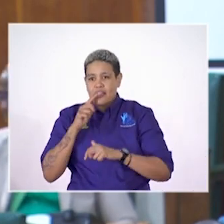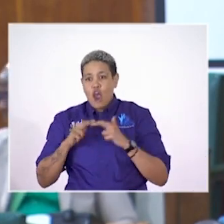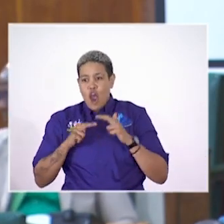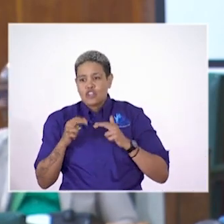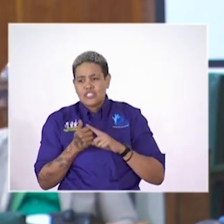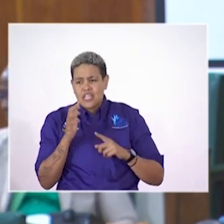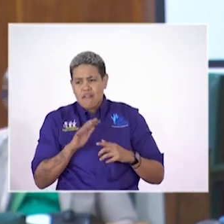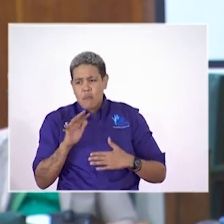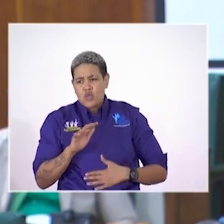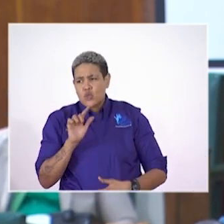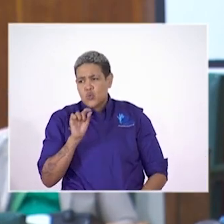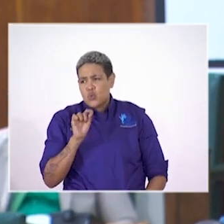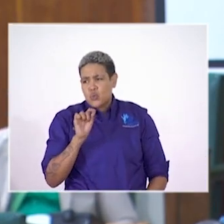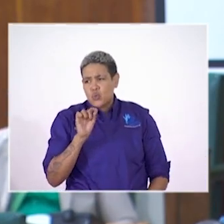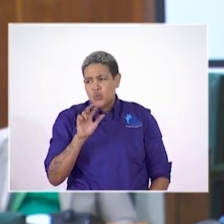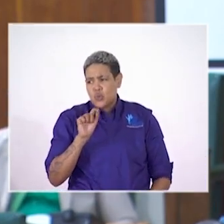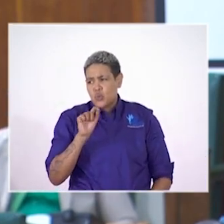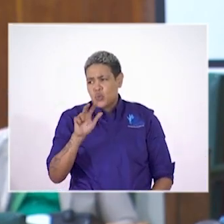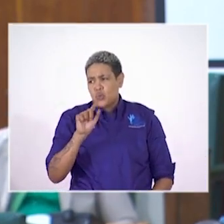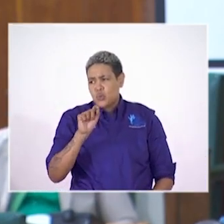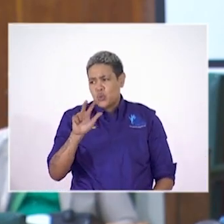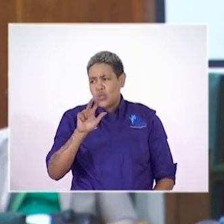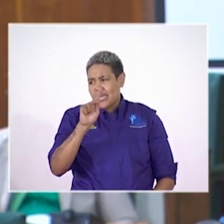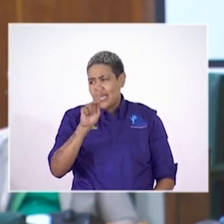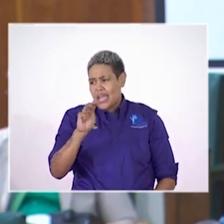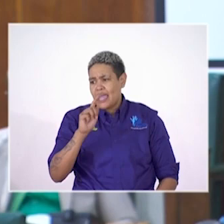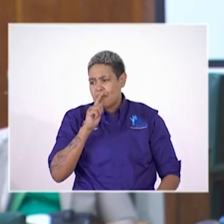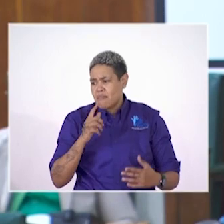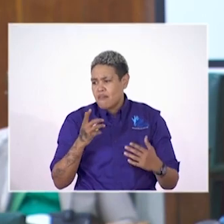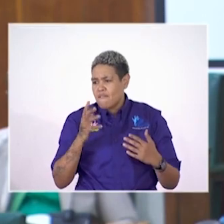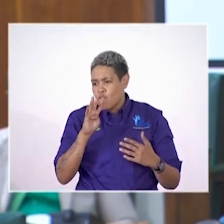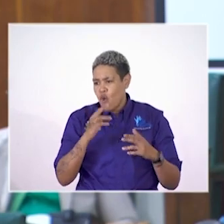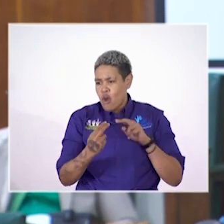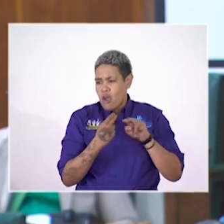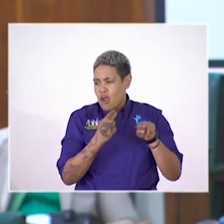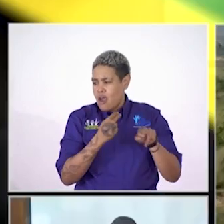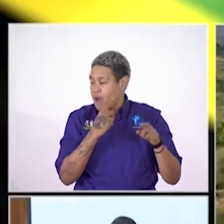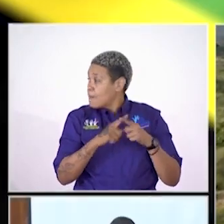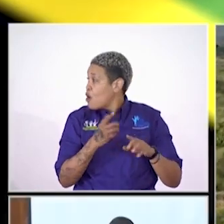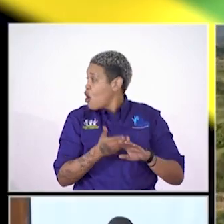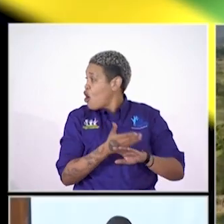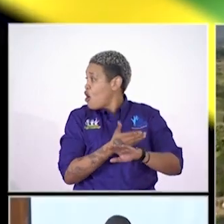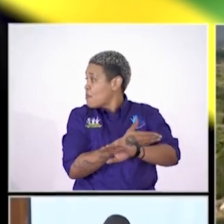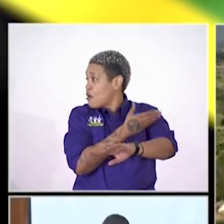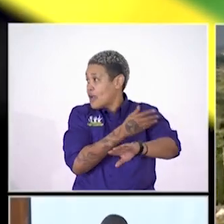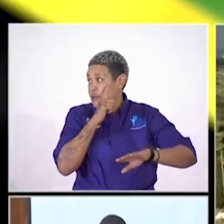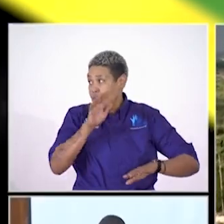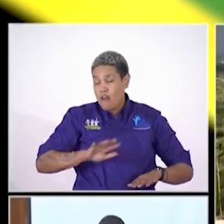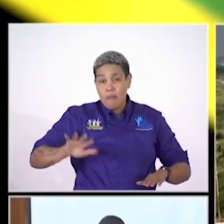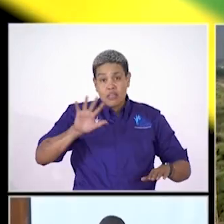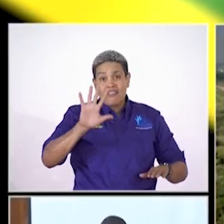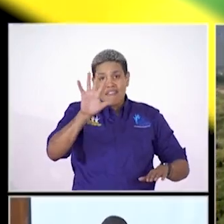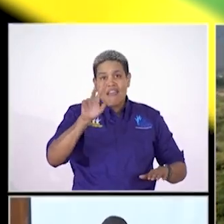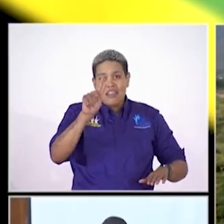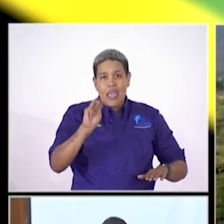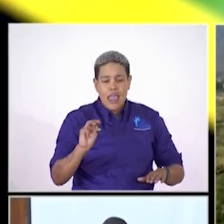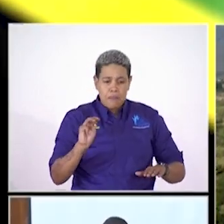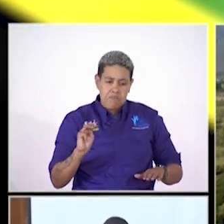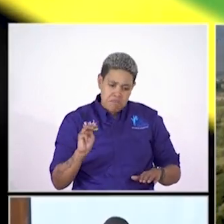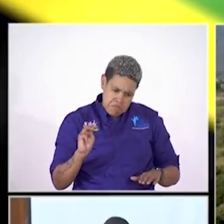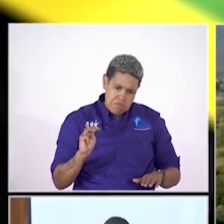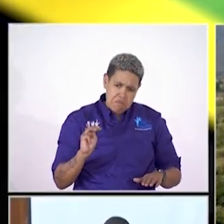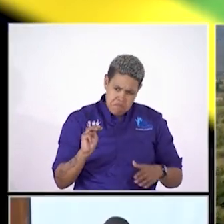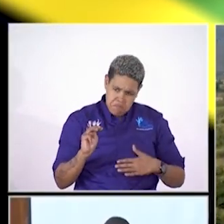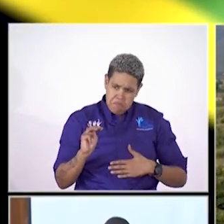constructing approximately 23 kilometres of a four-lane highway and upgrading of approximately 5 kilometers of